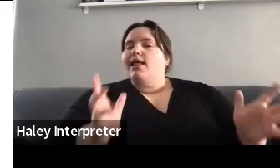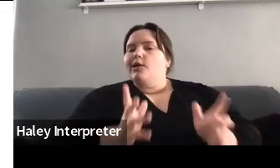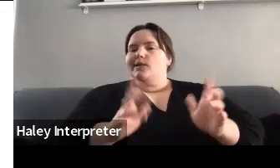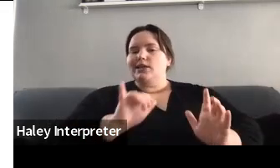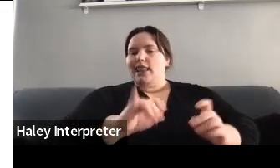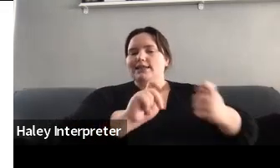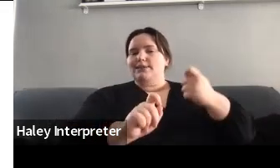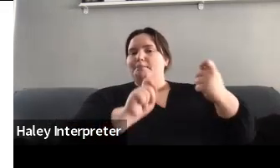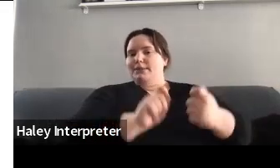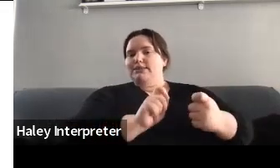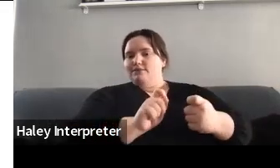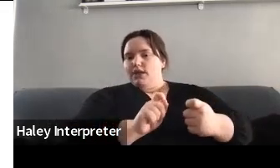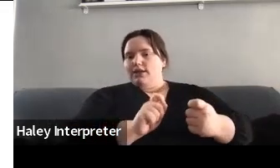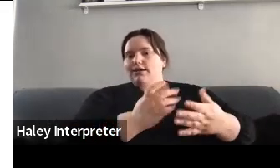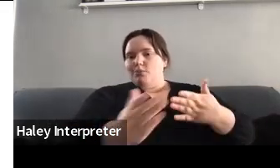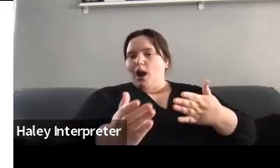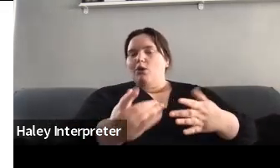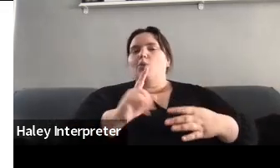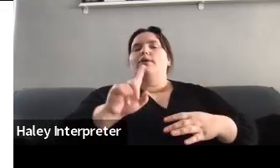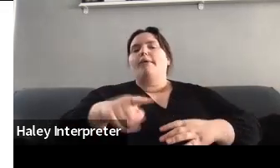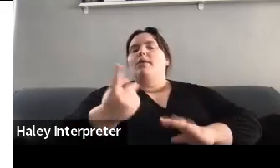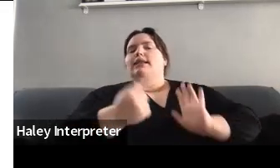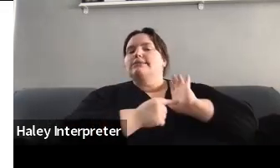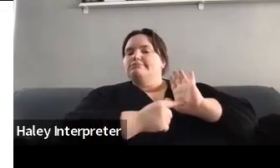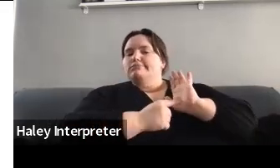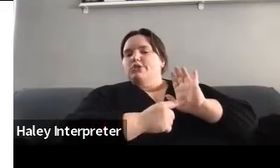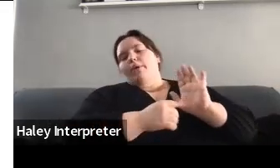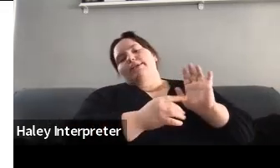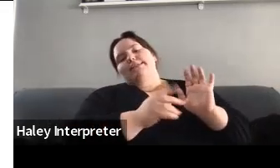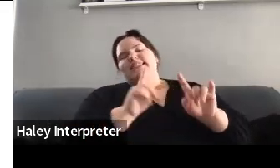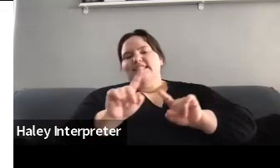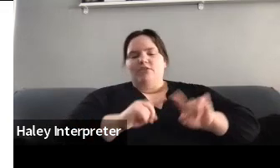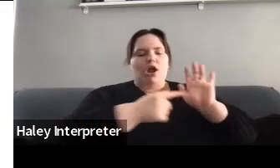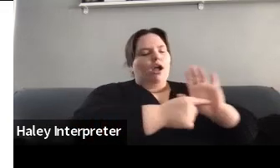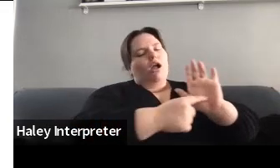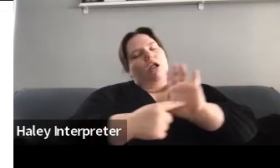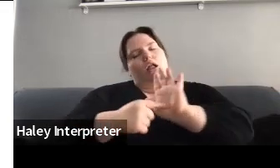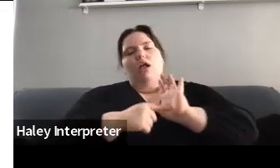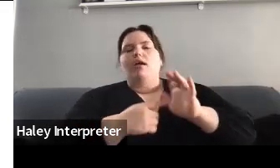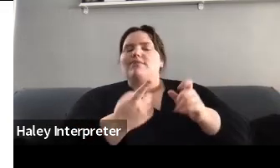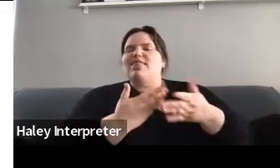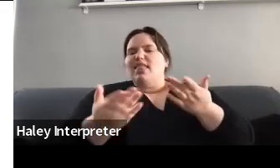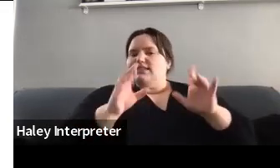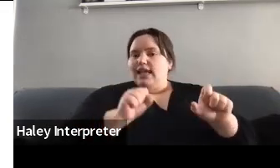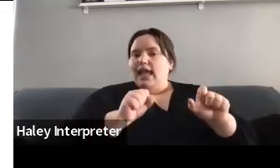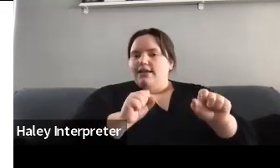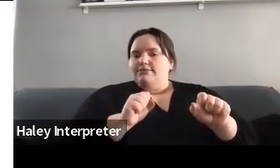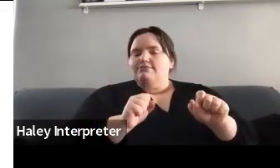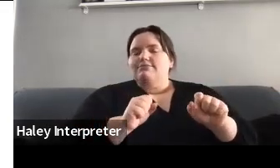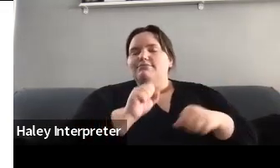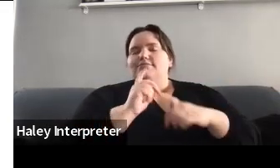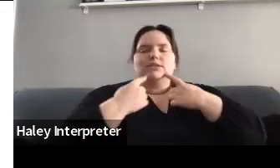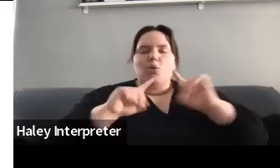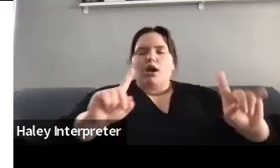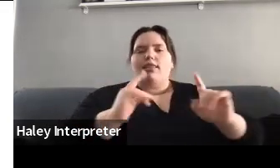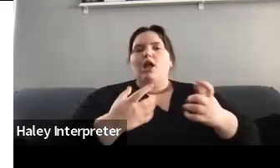just kind of showing examples of things that could work. And there are many, many versions out there. So on the screen is